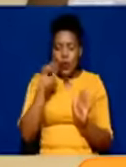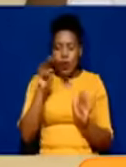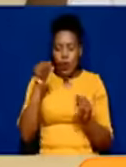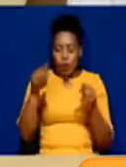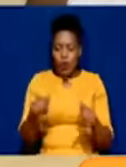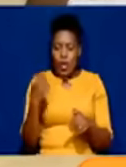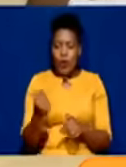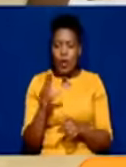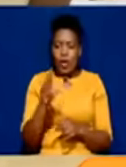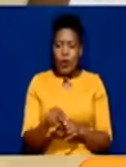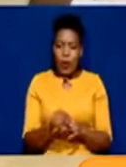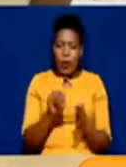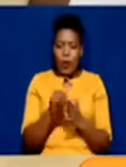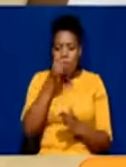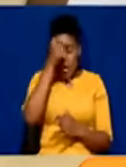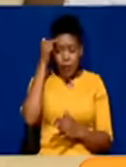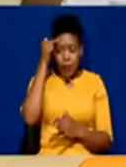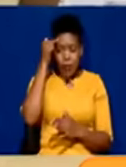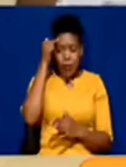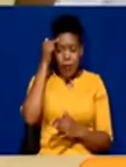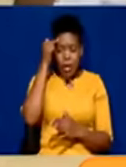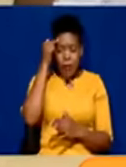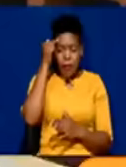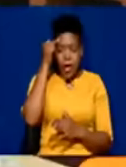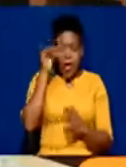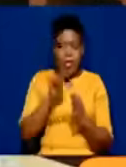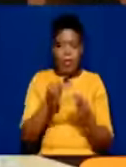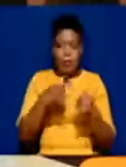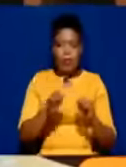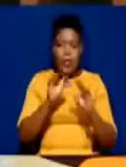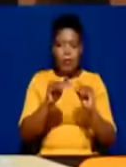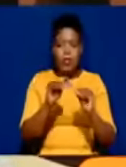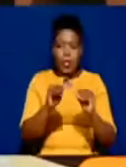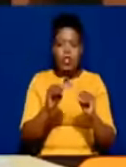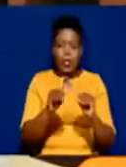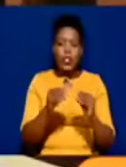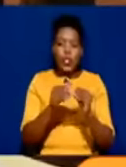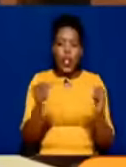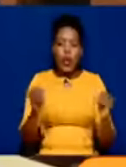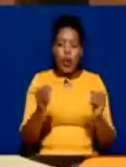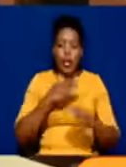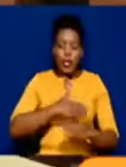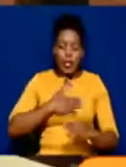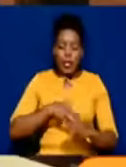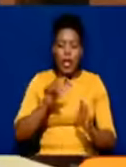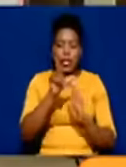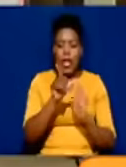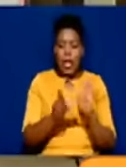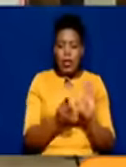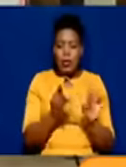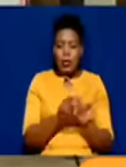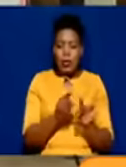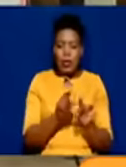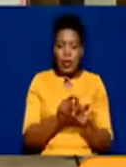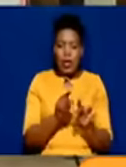today. That's because this is an attempt to teach the longest science lesson and set